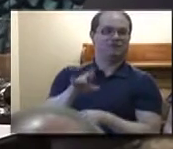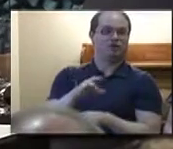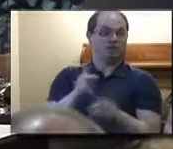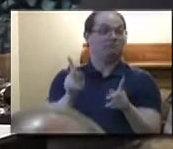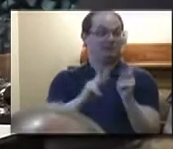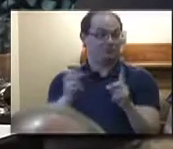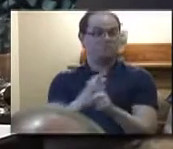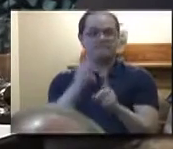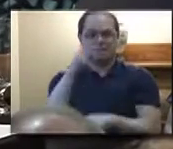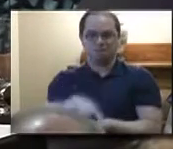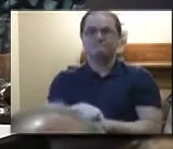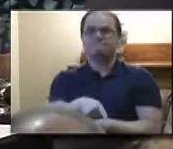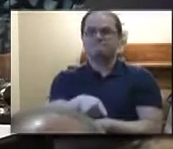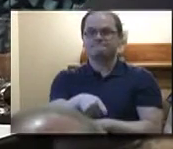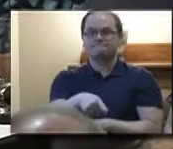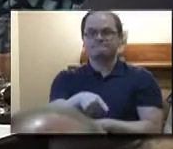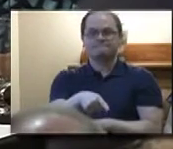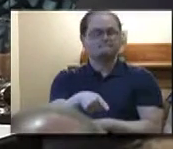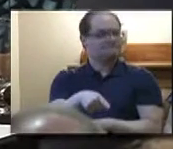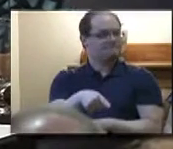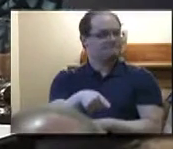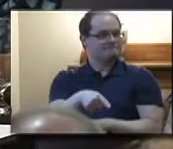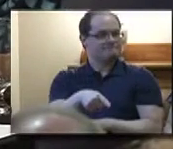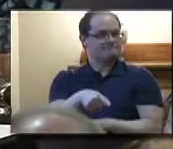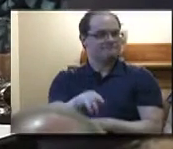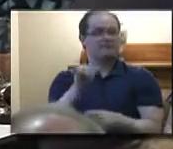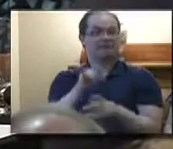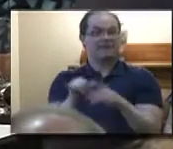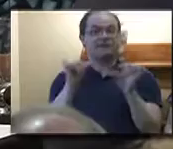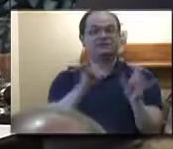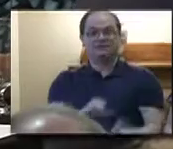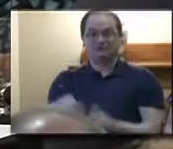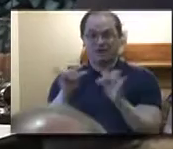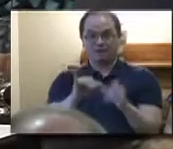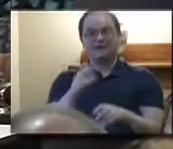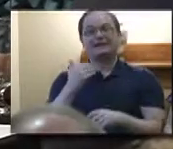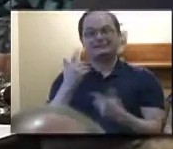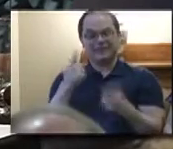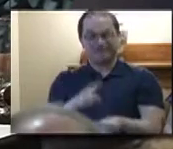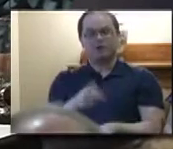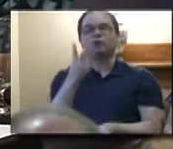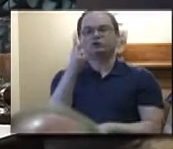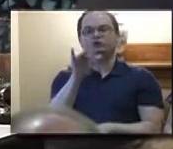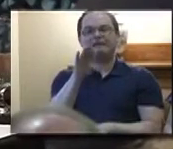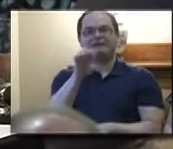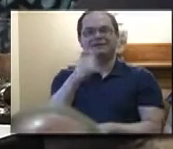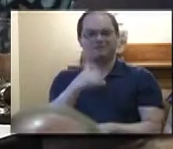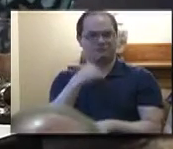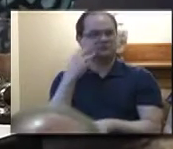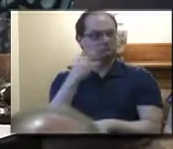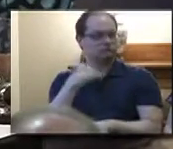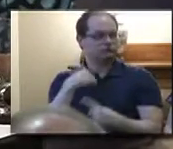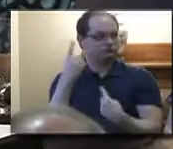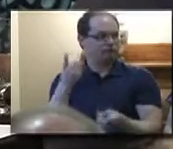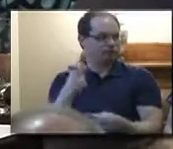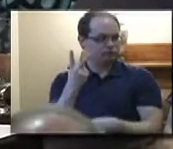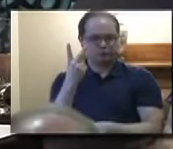up. This is common. This has happened in two cases that I've worked on.